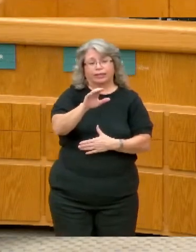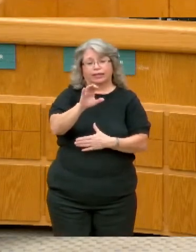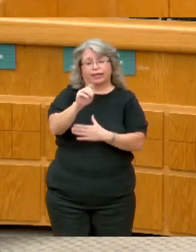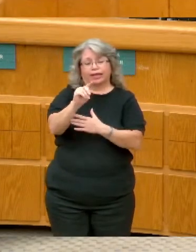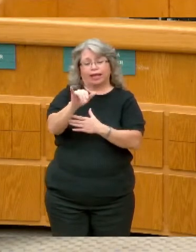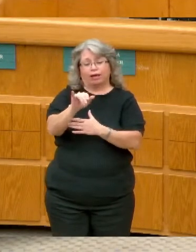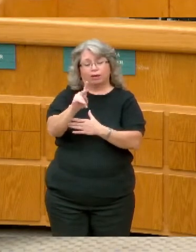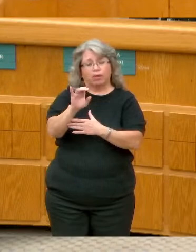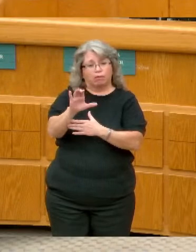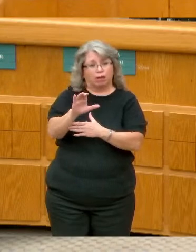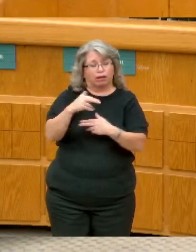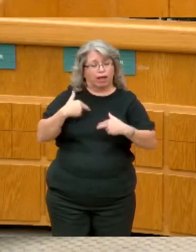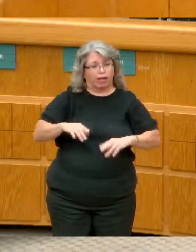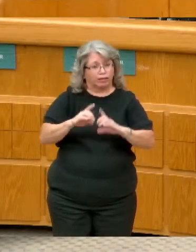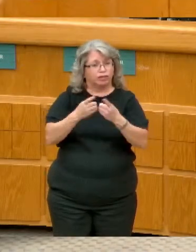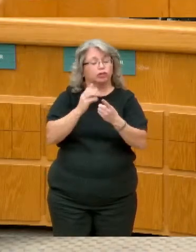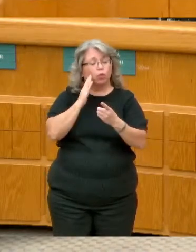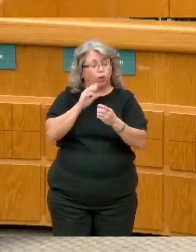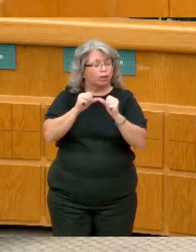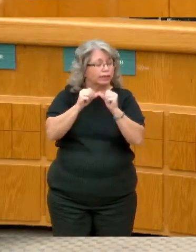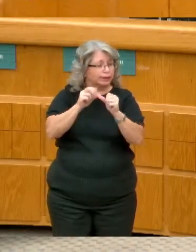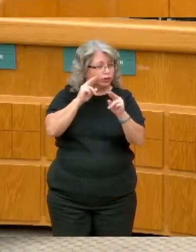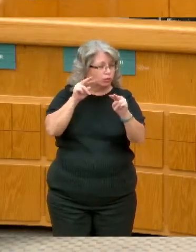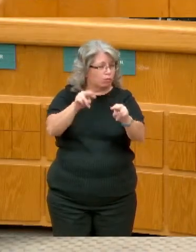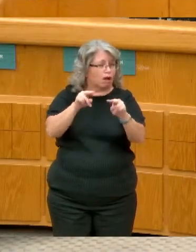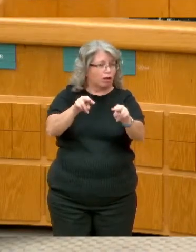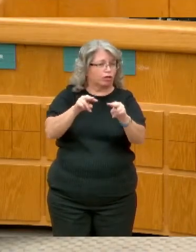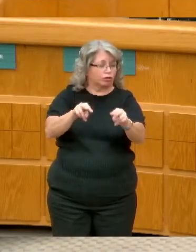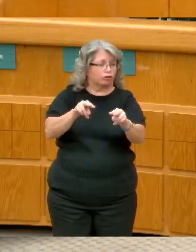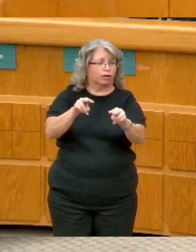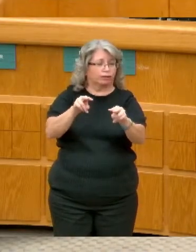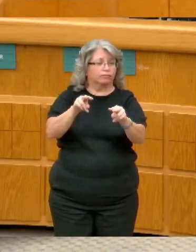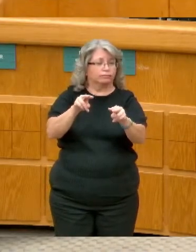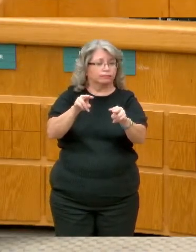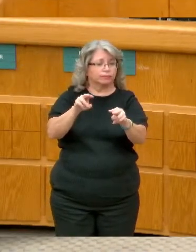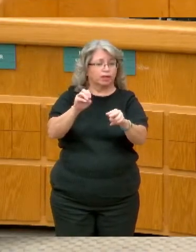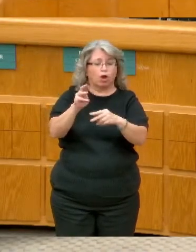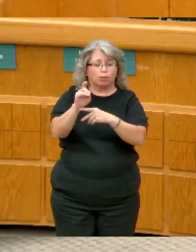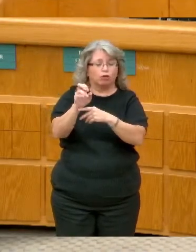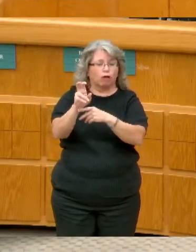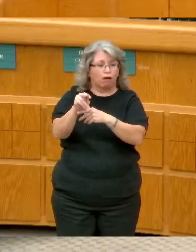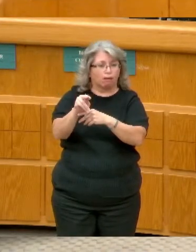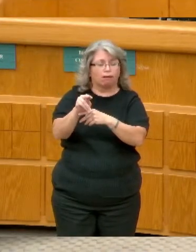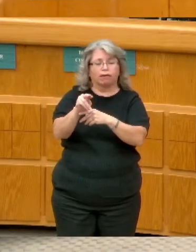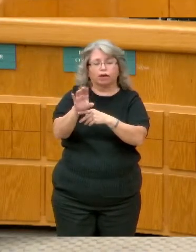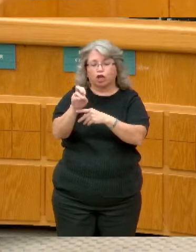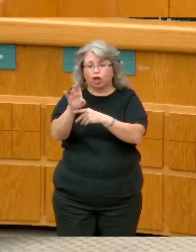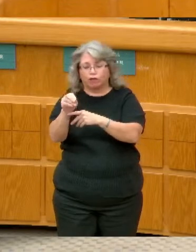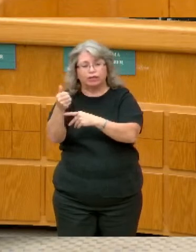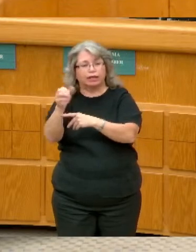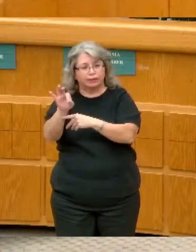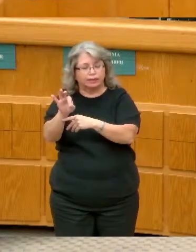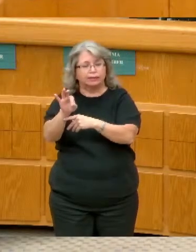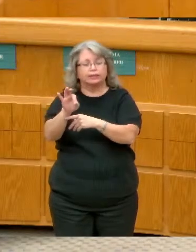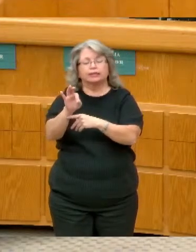the latest COVID-19 developments, and we will hold news briefings should the need arise. Today actually marks